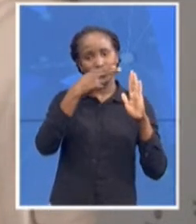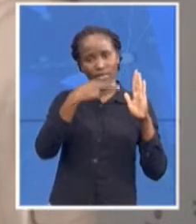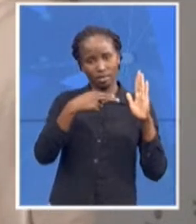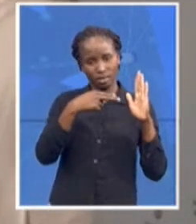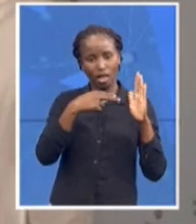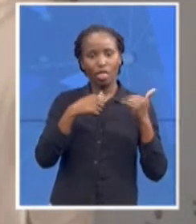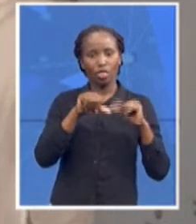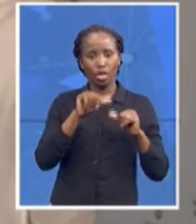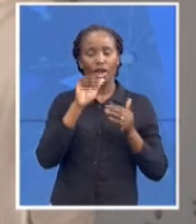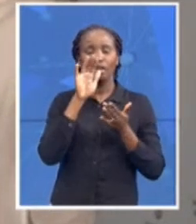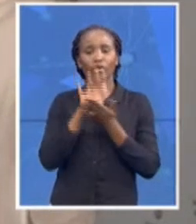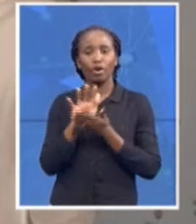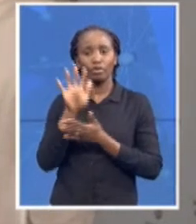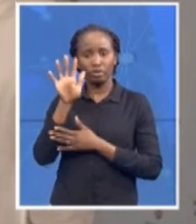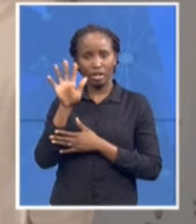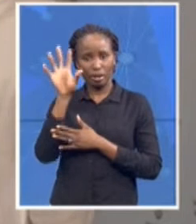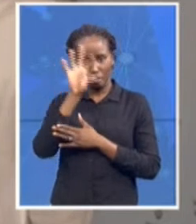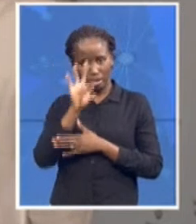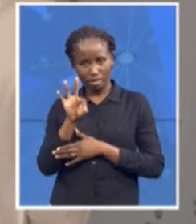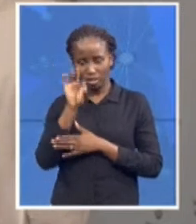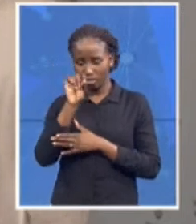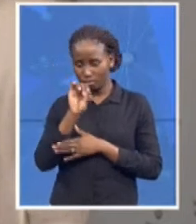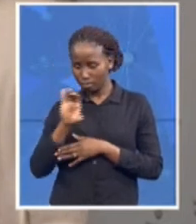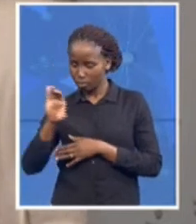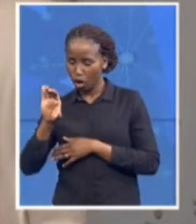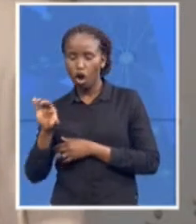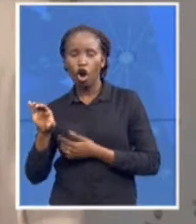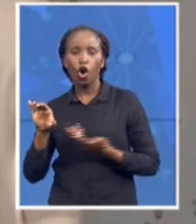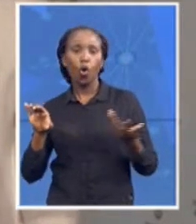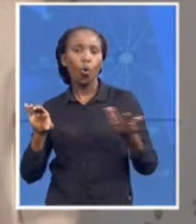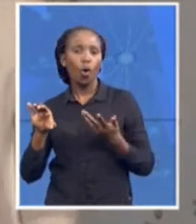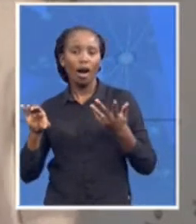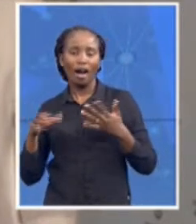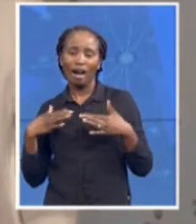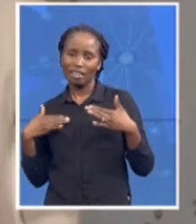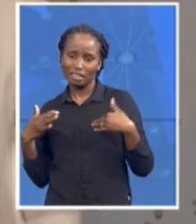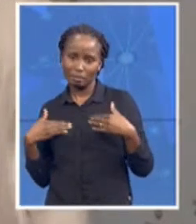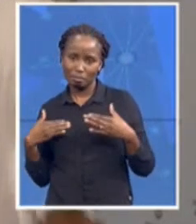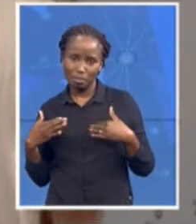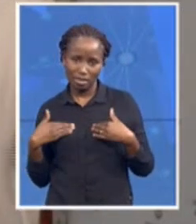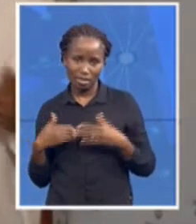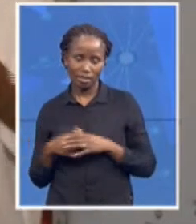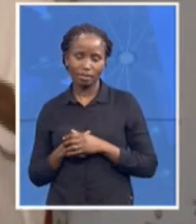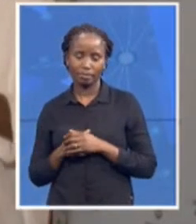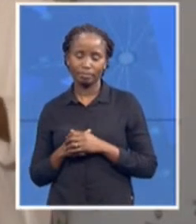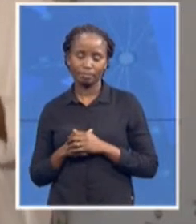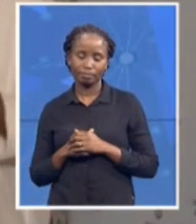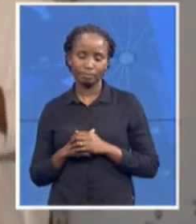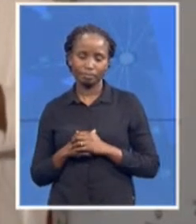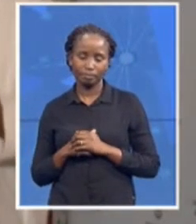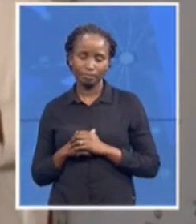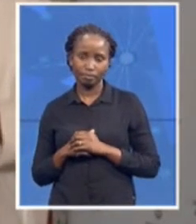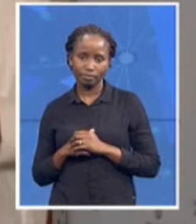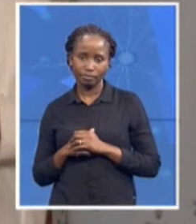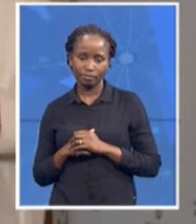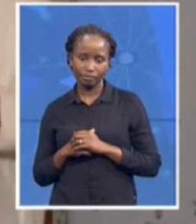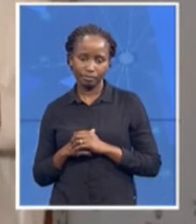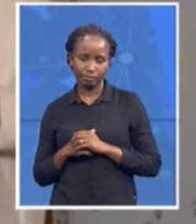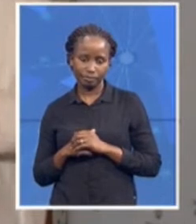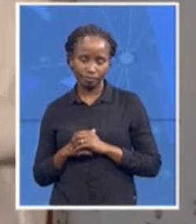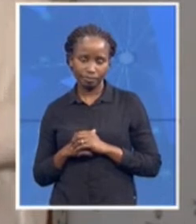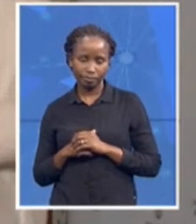about 5% administration to NAC. Out of